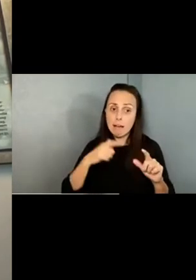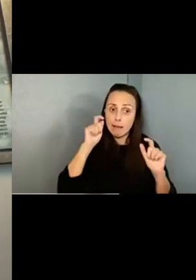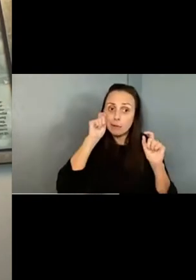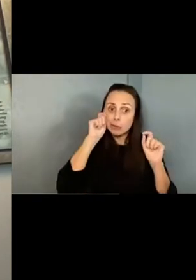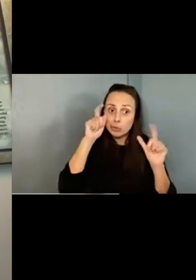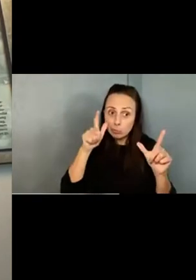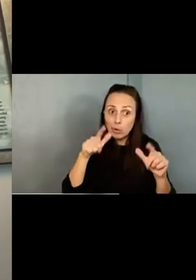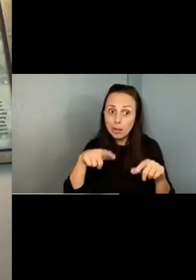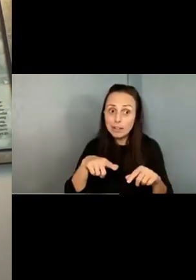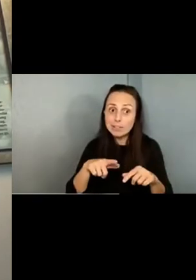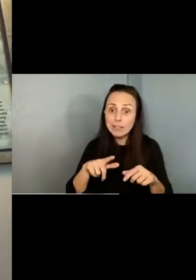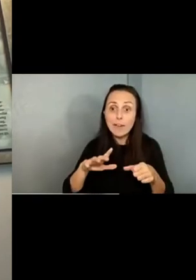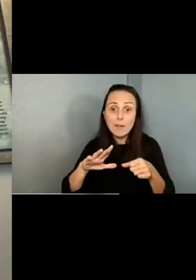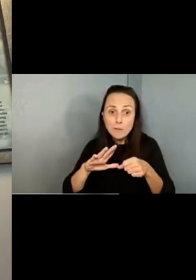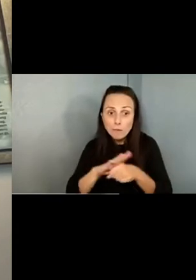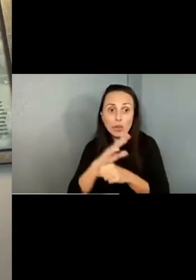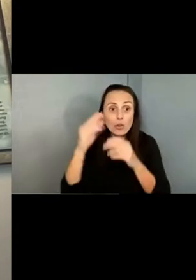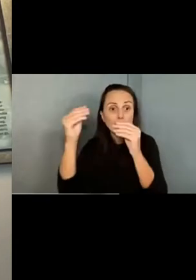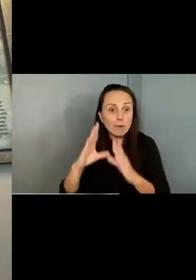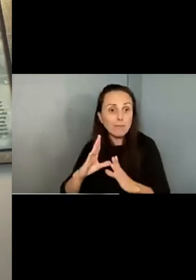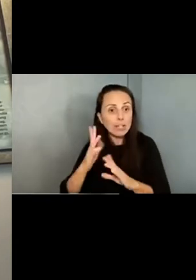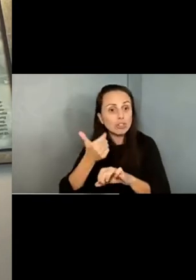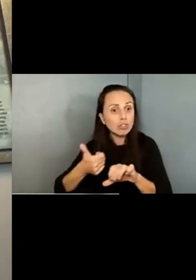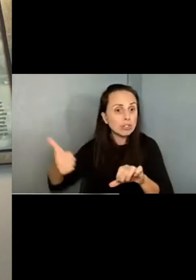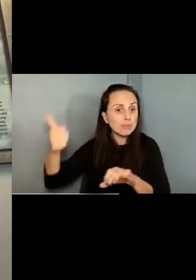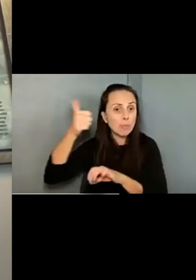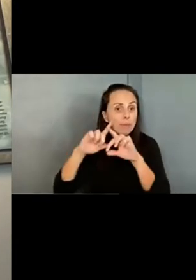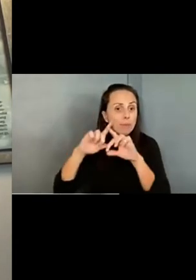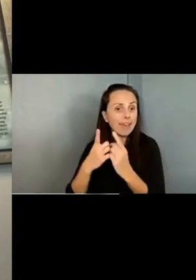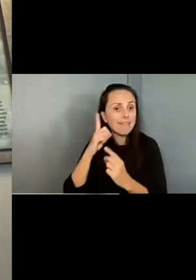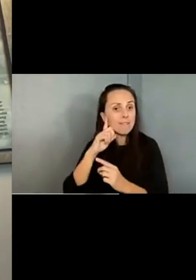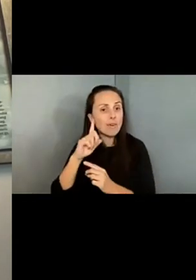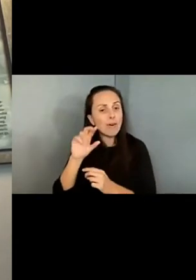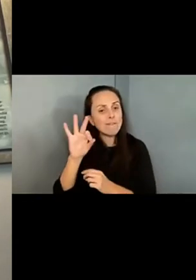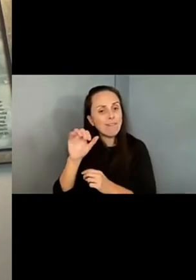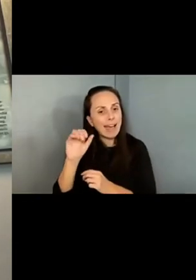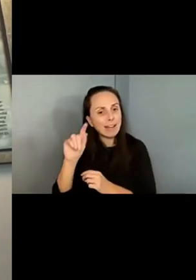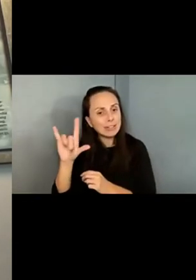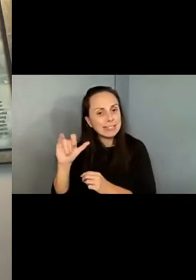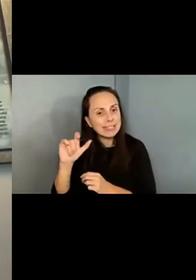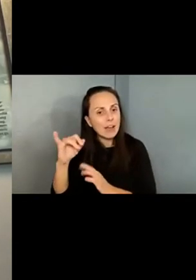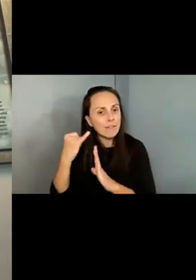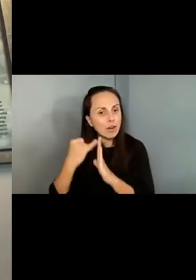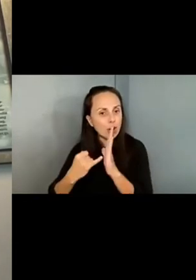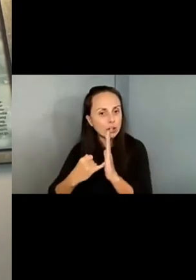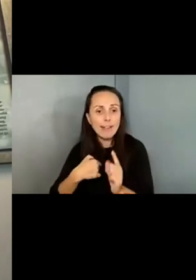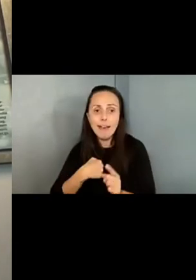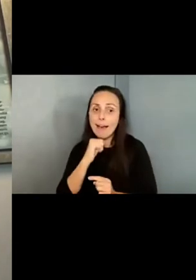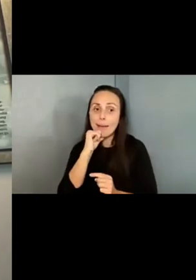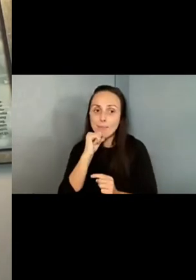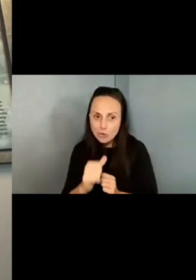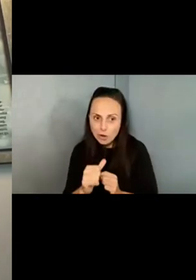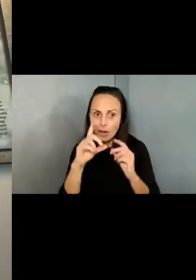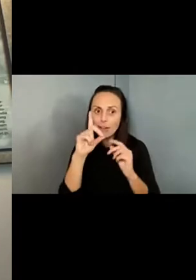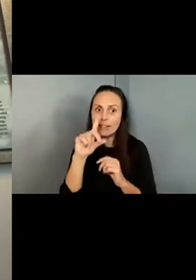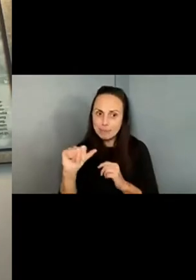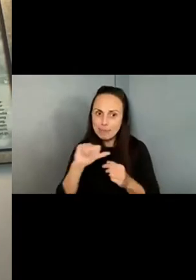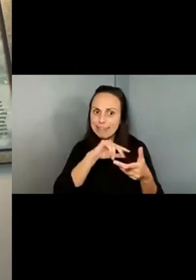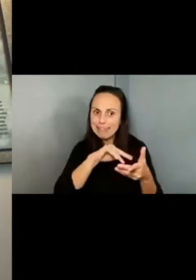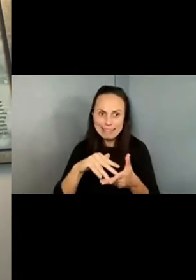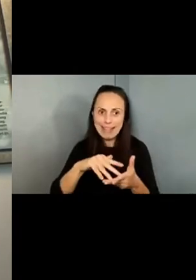surprisingly enough, a full professor and department head in the Faculty of Arts. I am not a disability studies